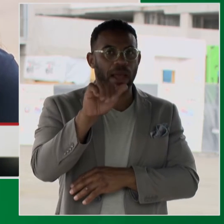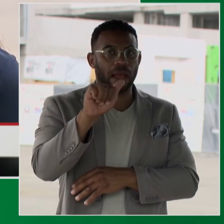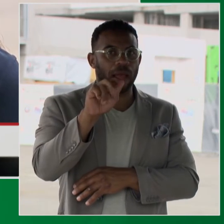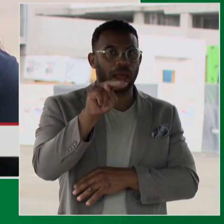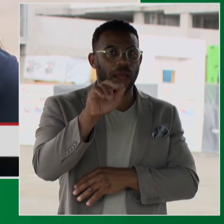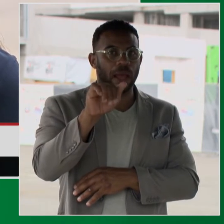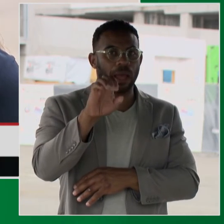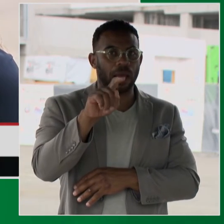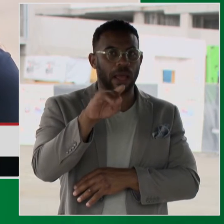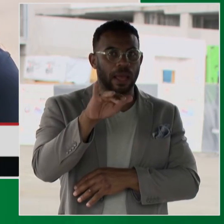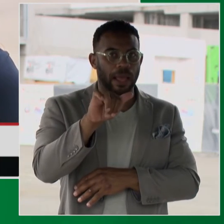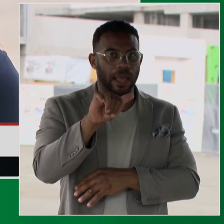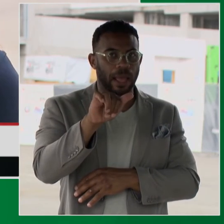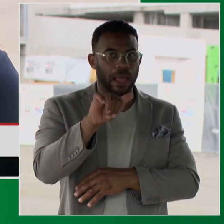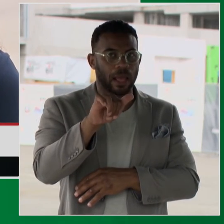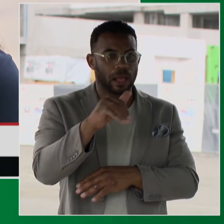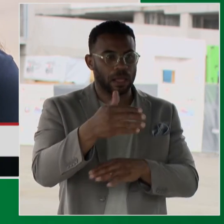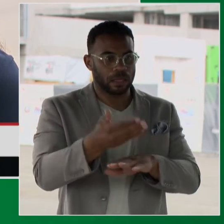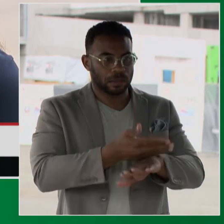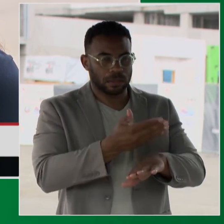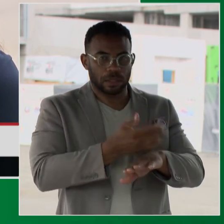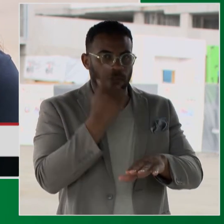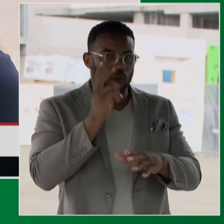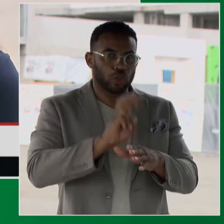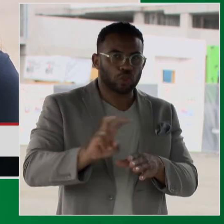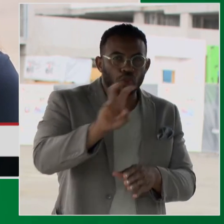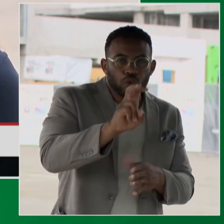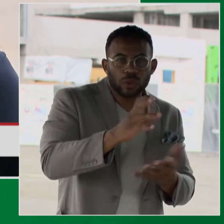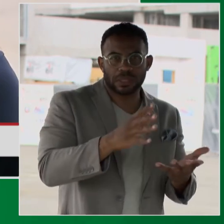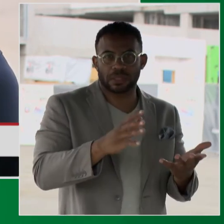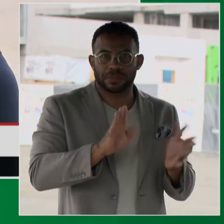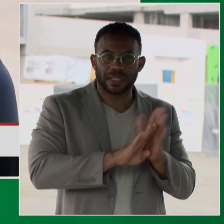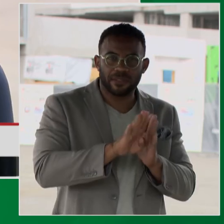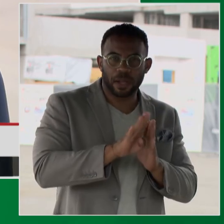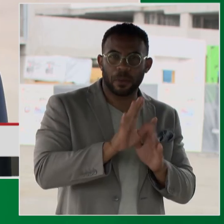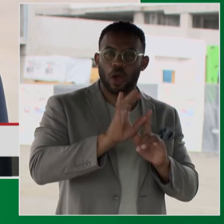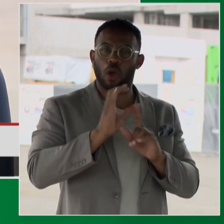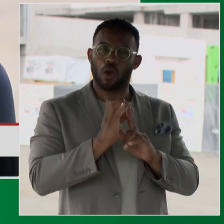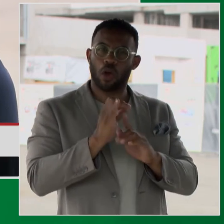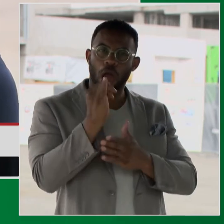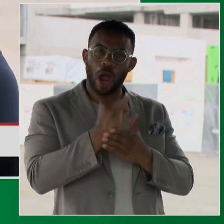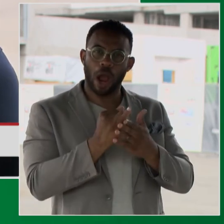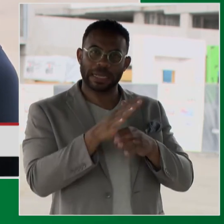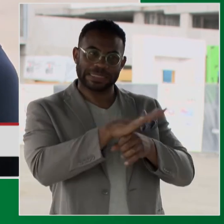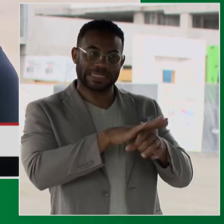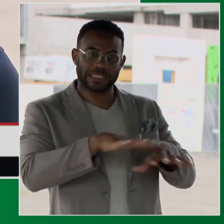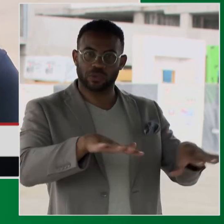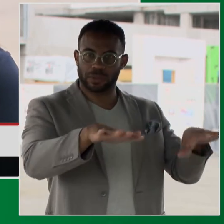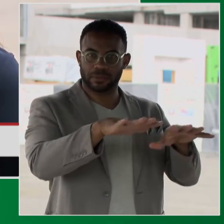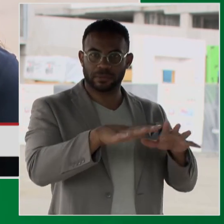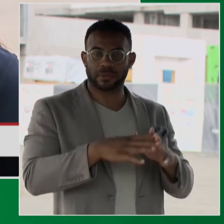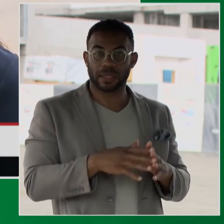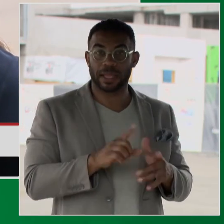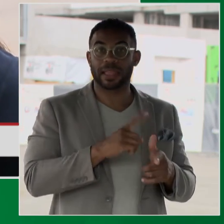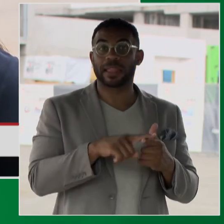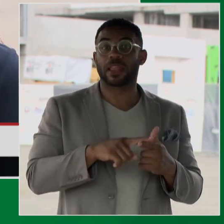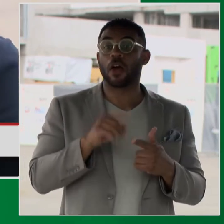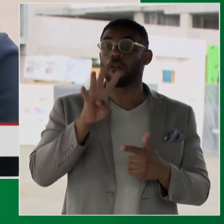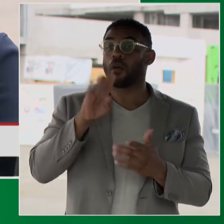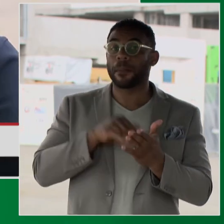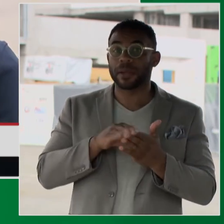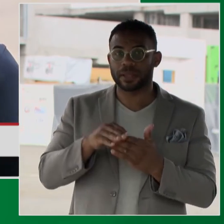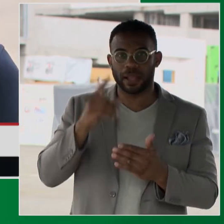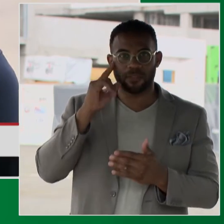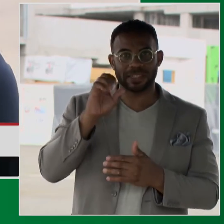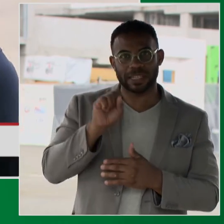Anacostia bid to do some tourism and development of a cultural and arts district. Then there's $4 million